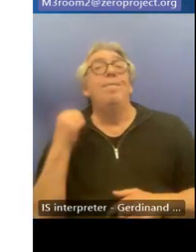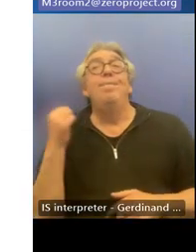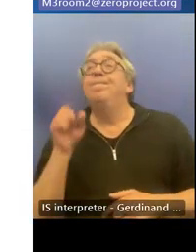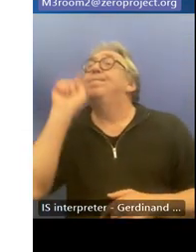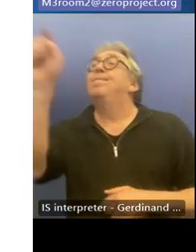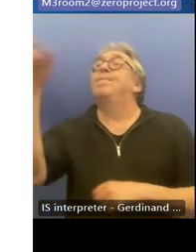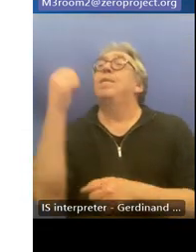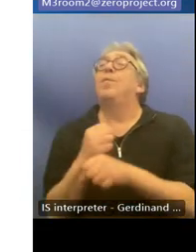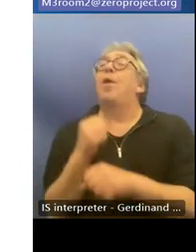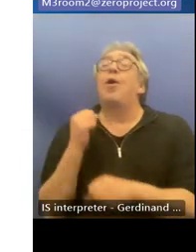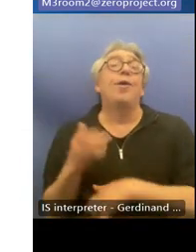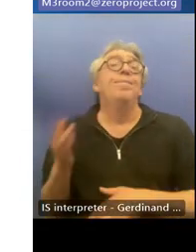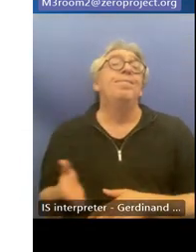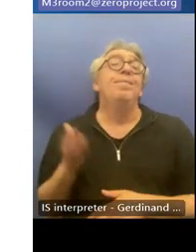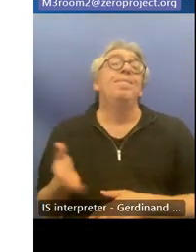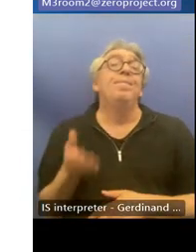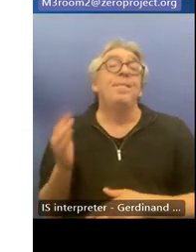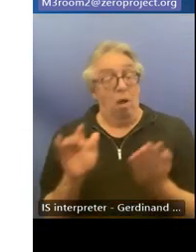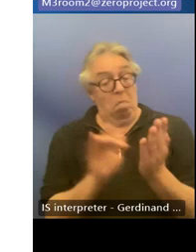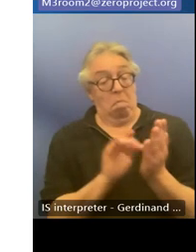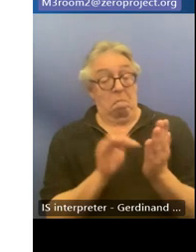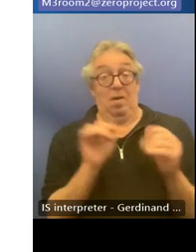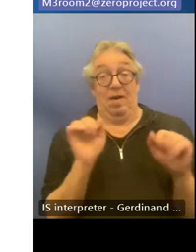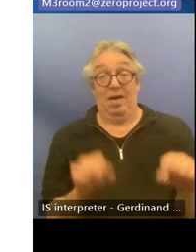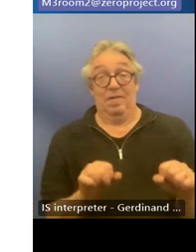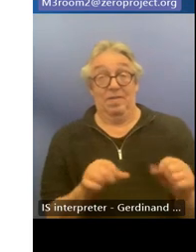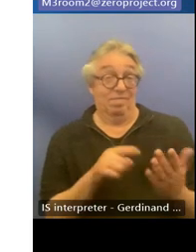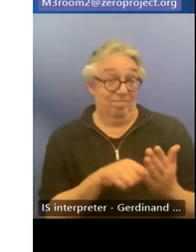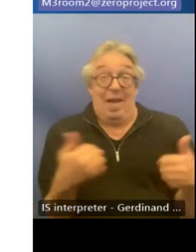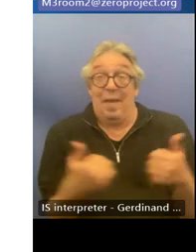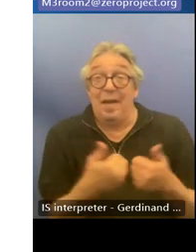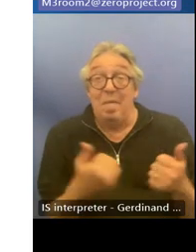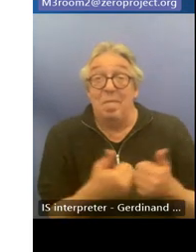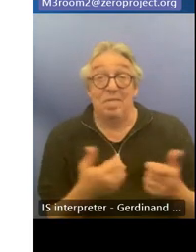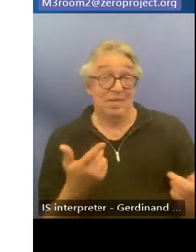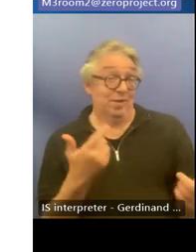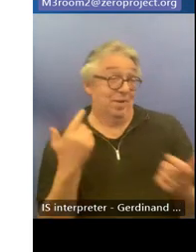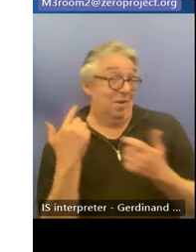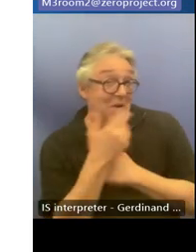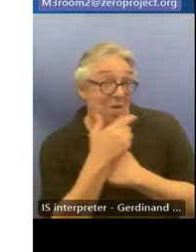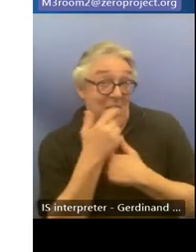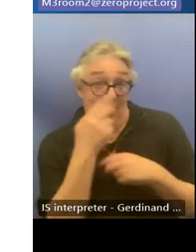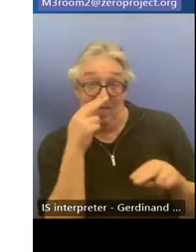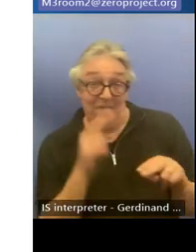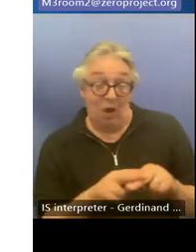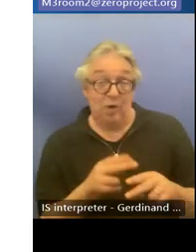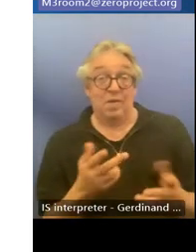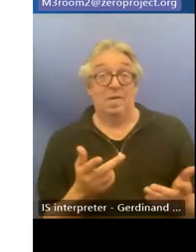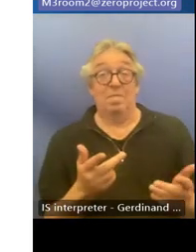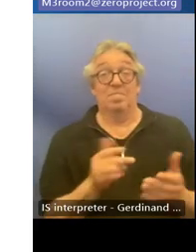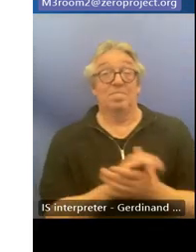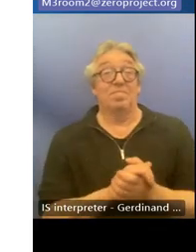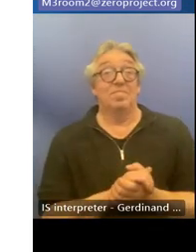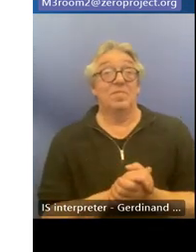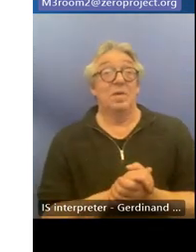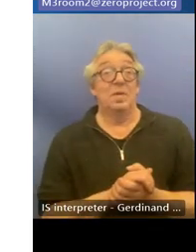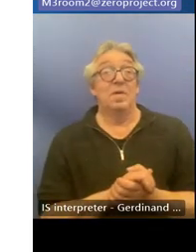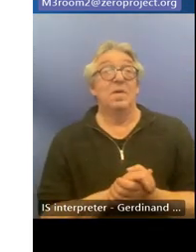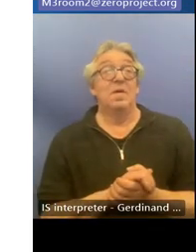use our app. And the gamification makes it really fun. We don't offer just a course with three trainers. So, one's vocabulary,